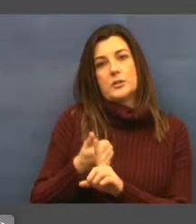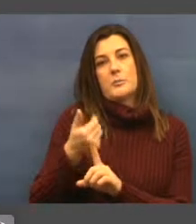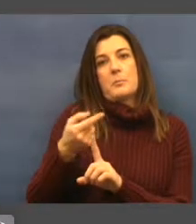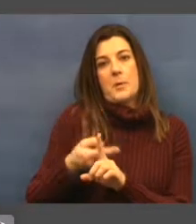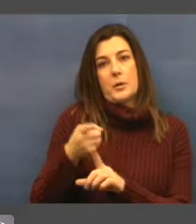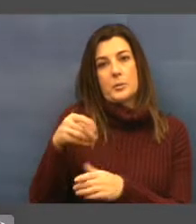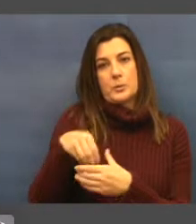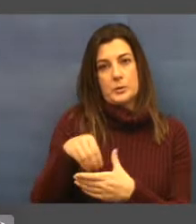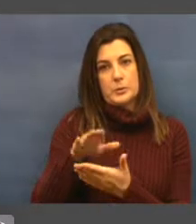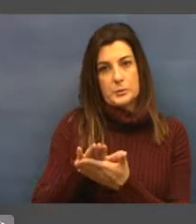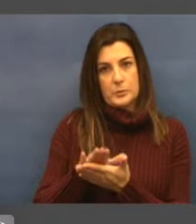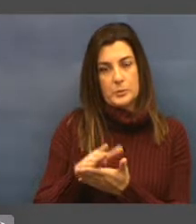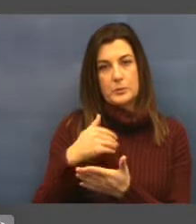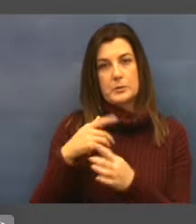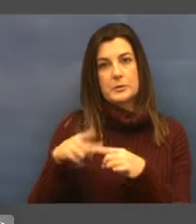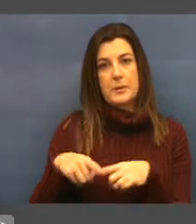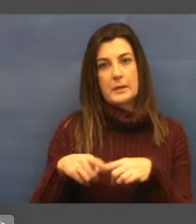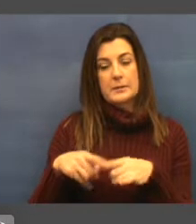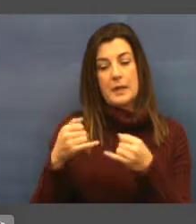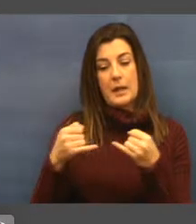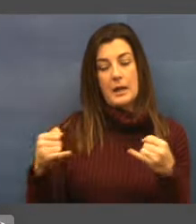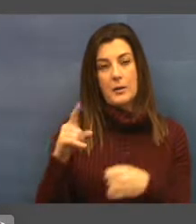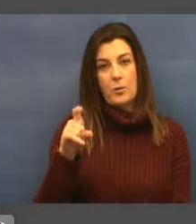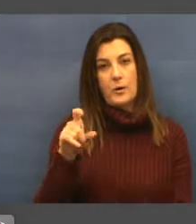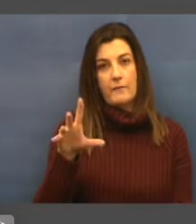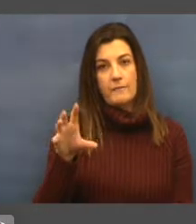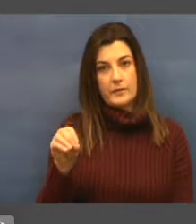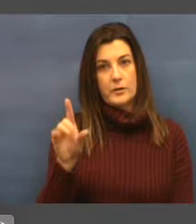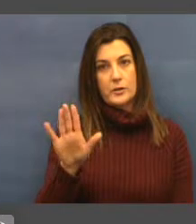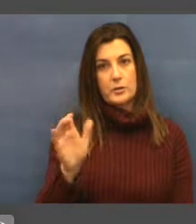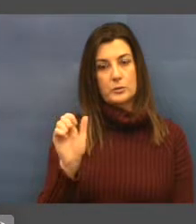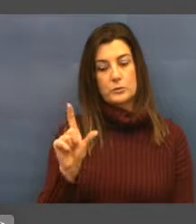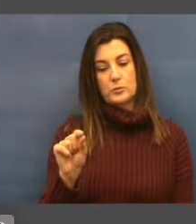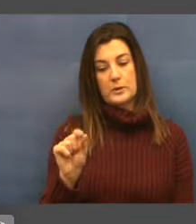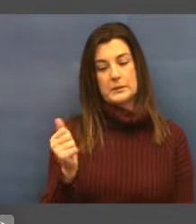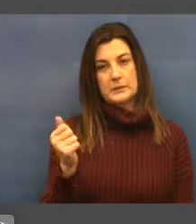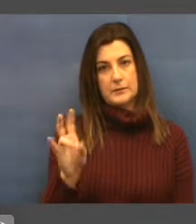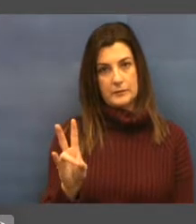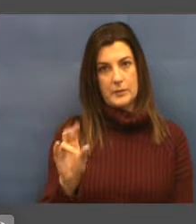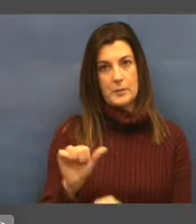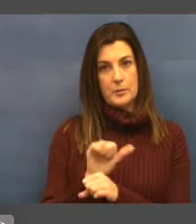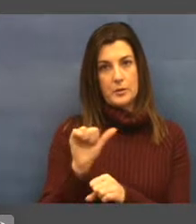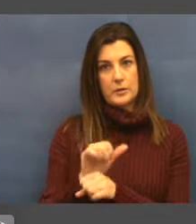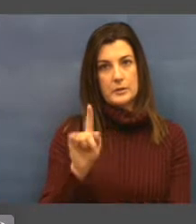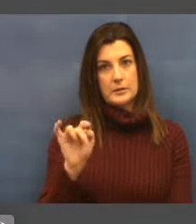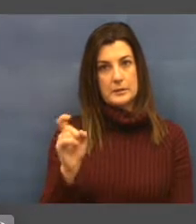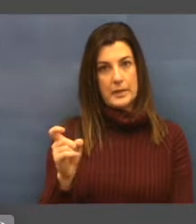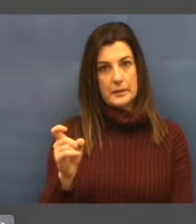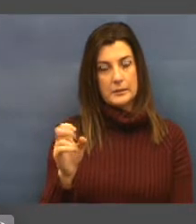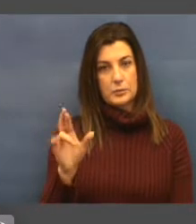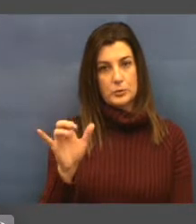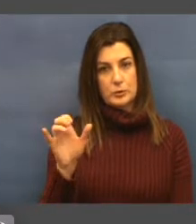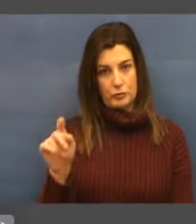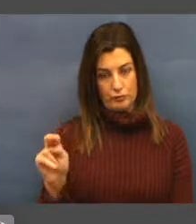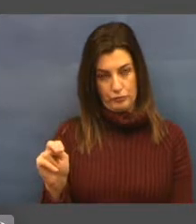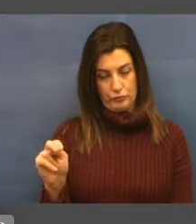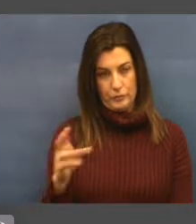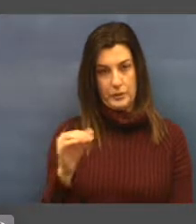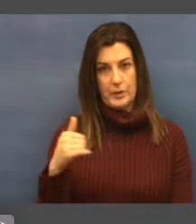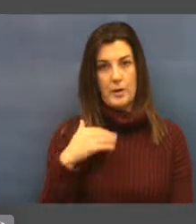is based on line 150 of your 2017 tax return. There's the Alberta Grant for Students with